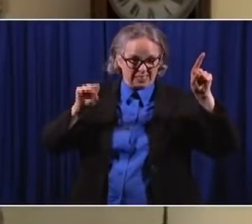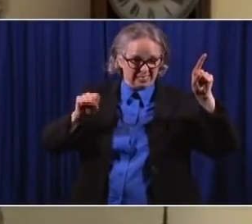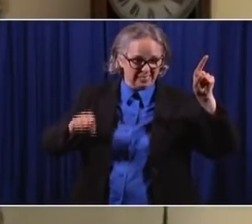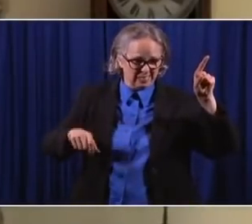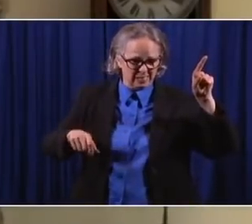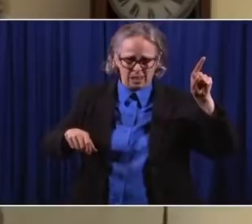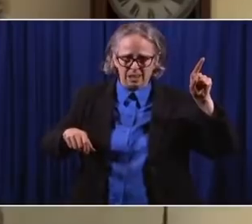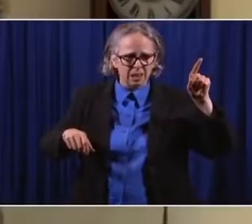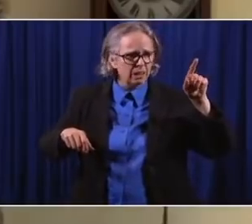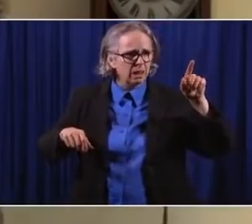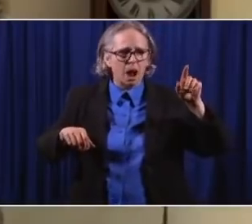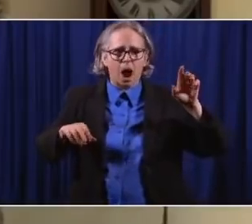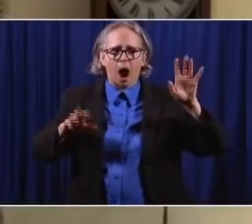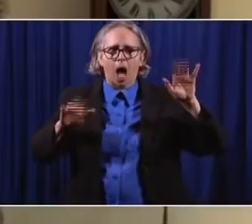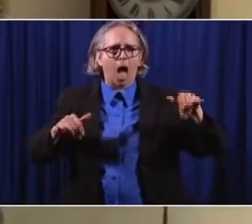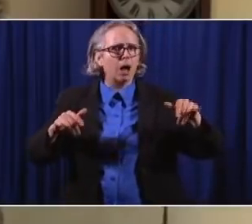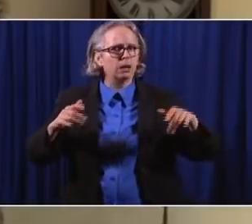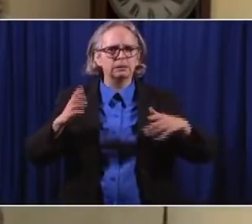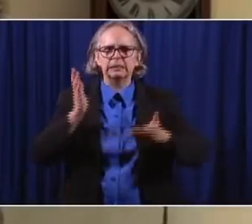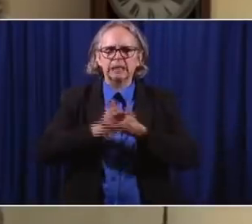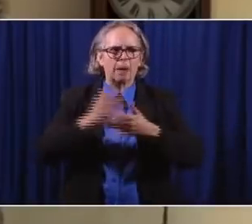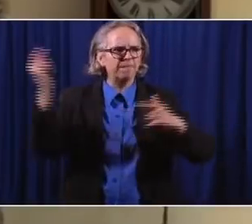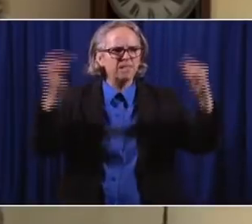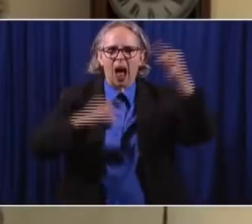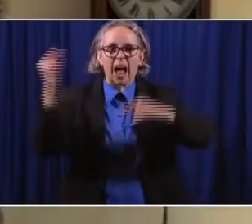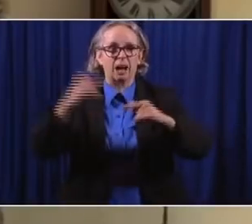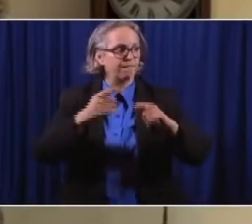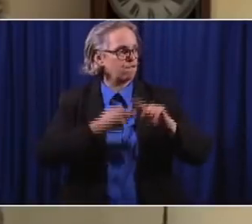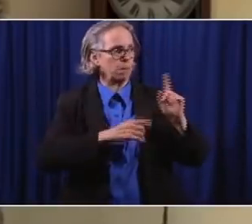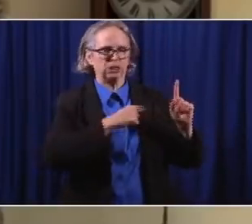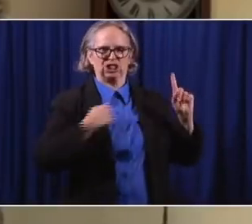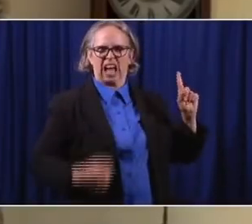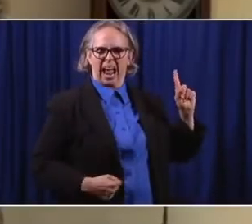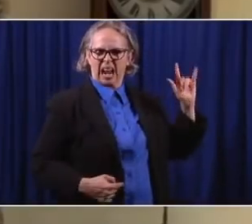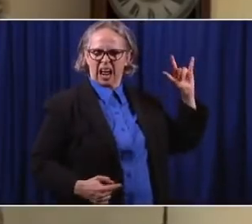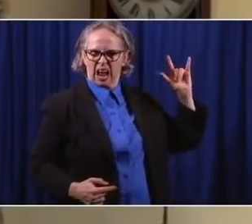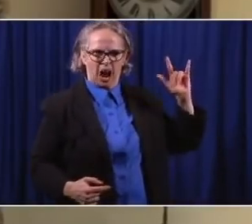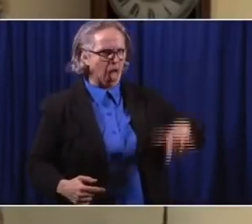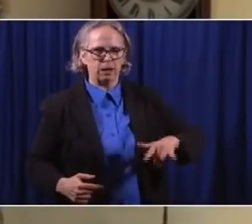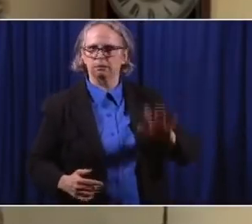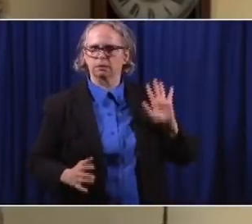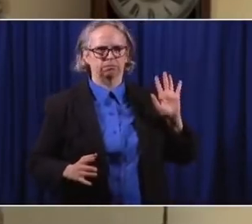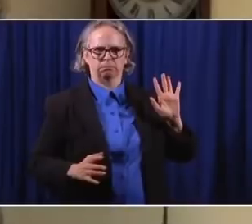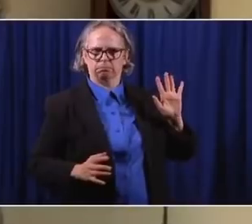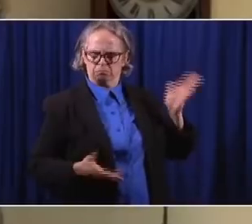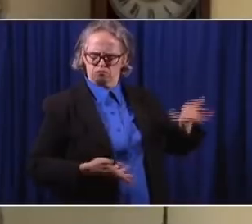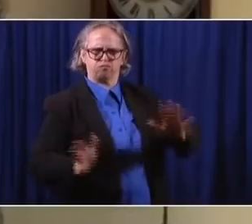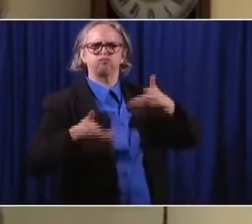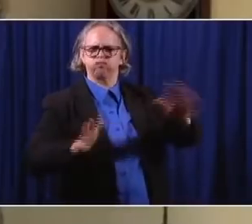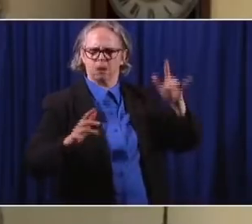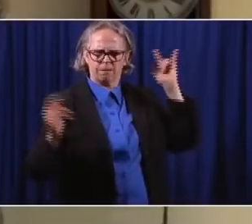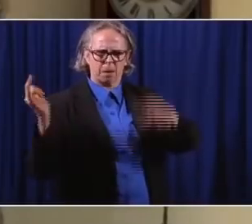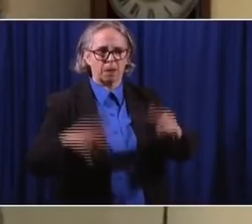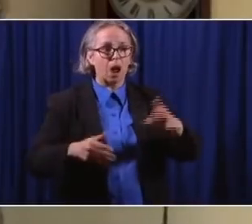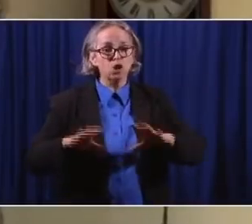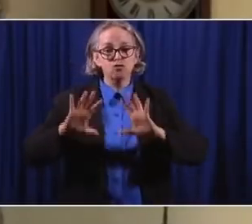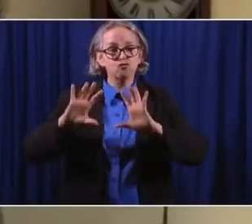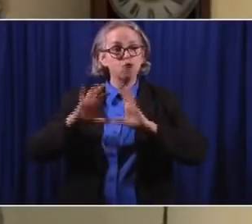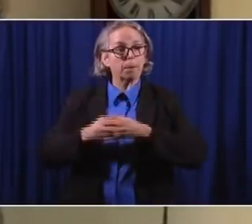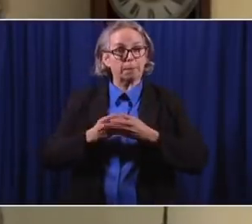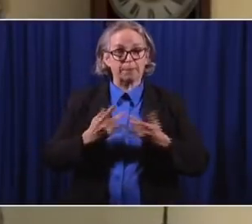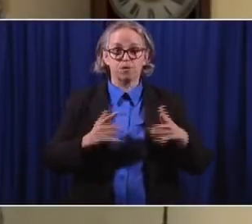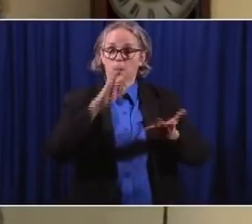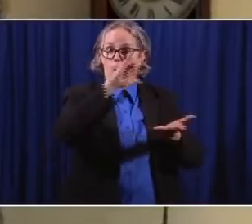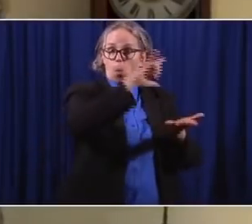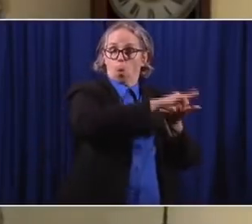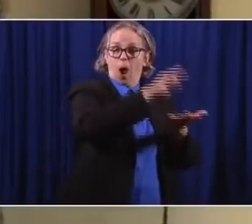flights coming in from China. And let's say you had a group of citizens, people who came in from Wuhan.